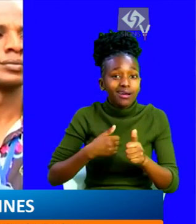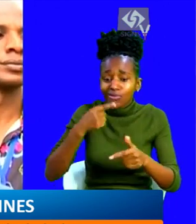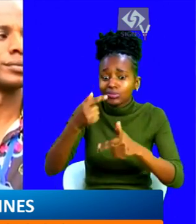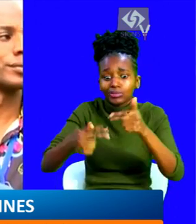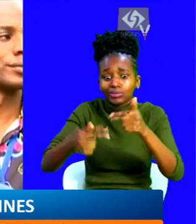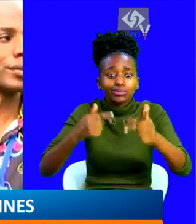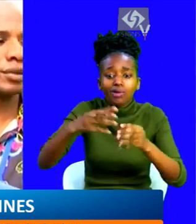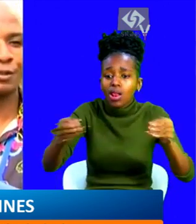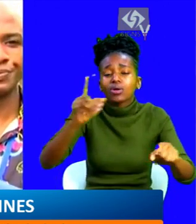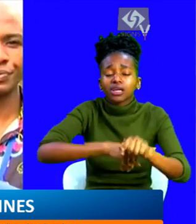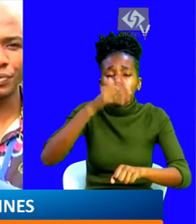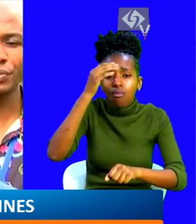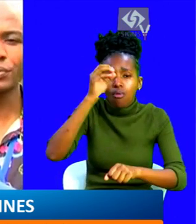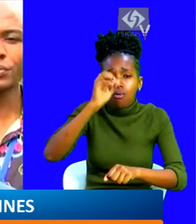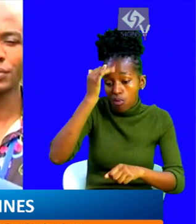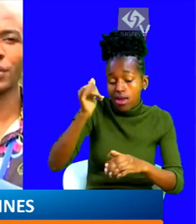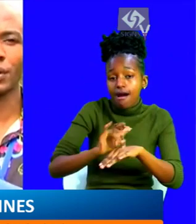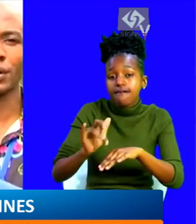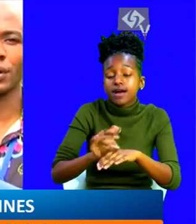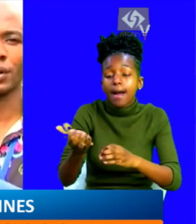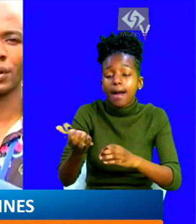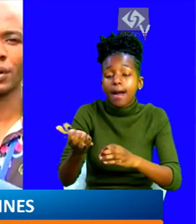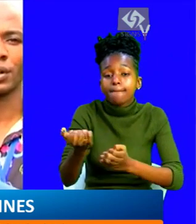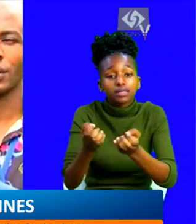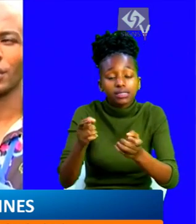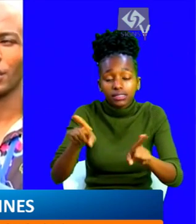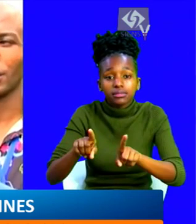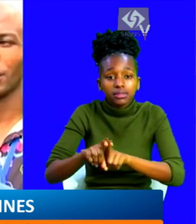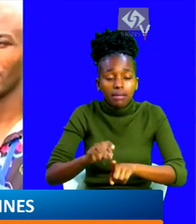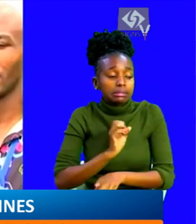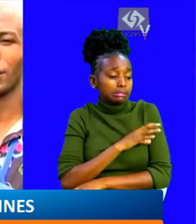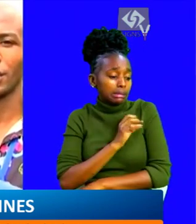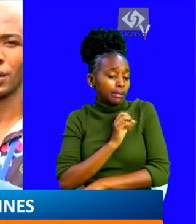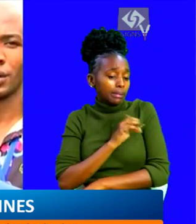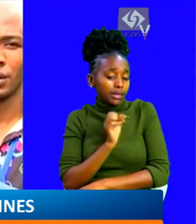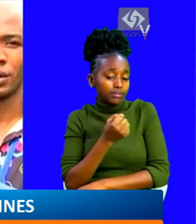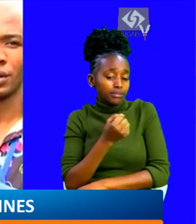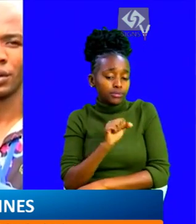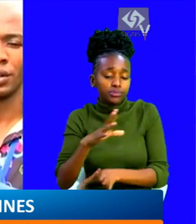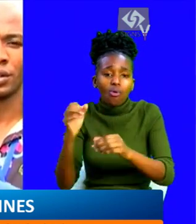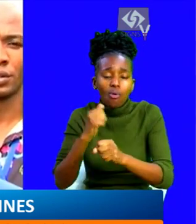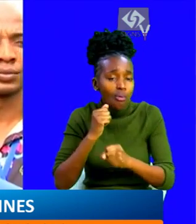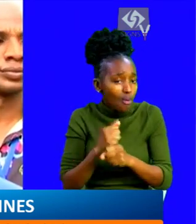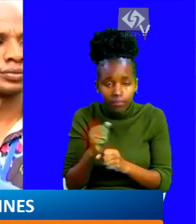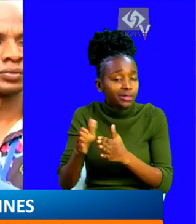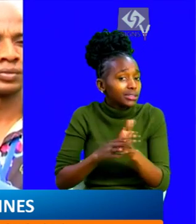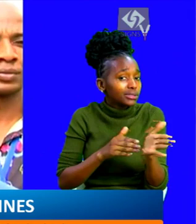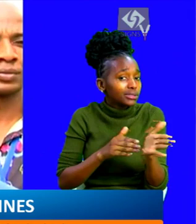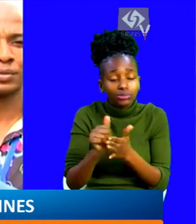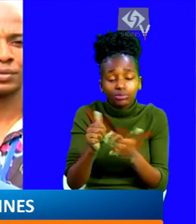to engage in violent or destructive behavior. Violence,